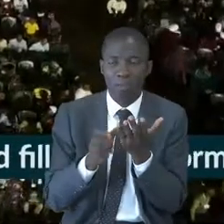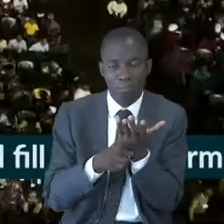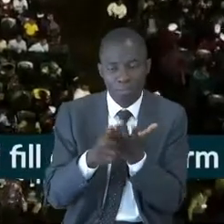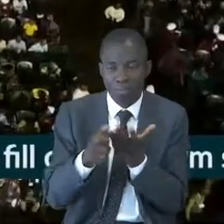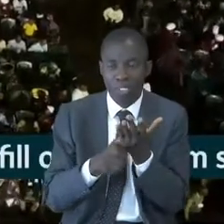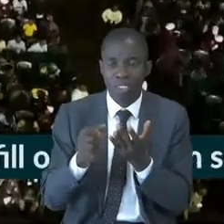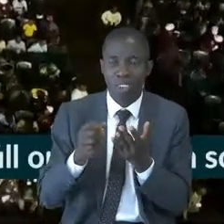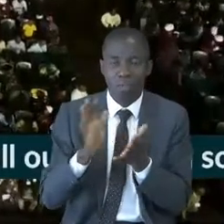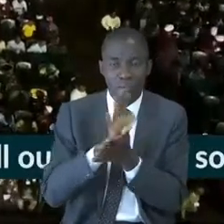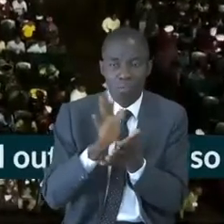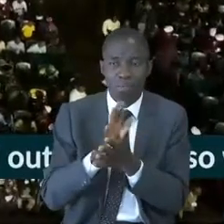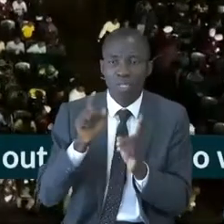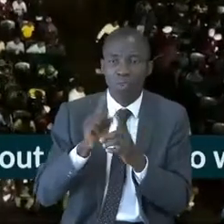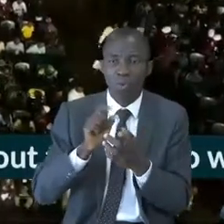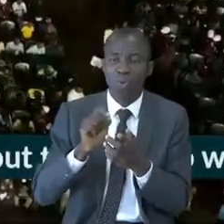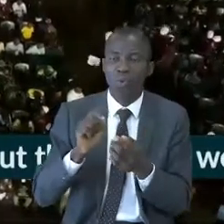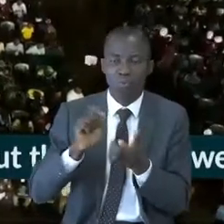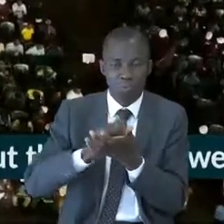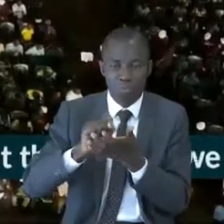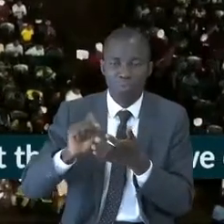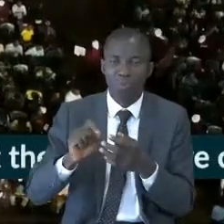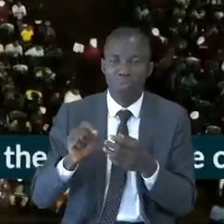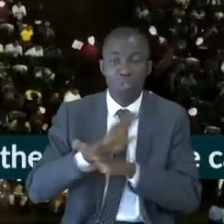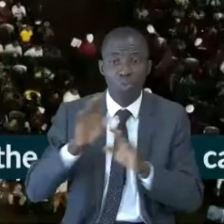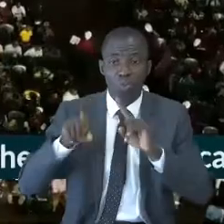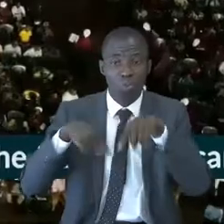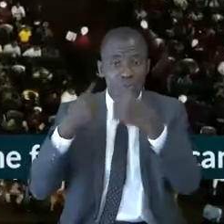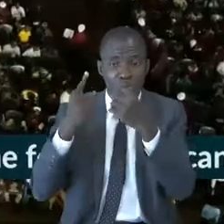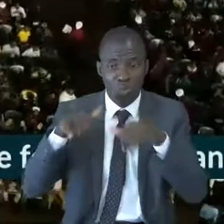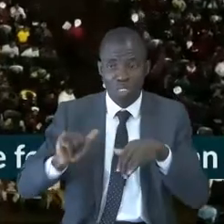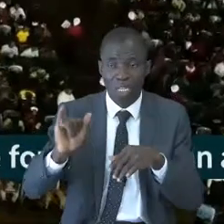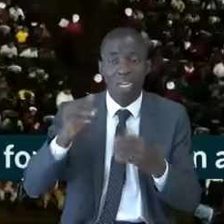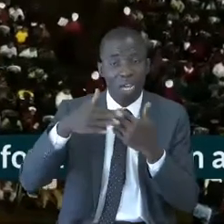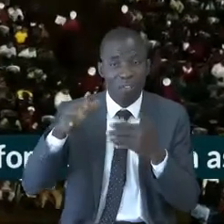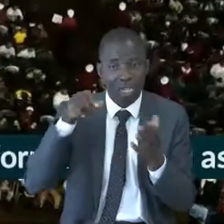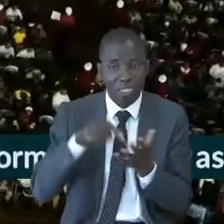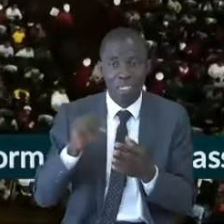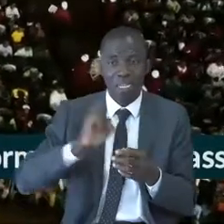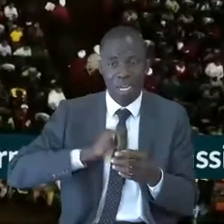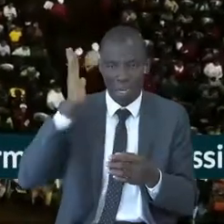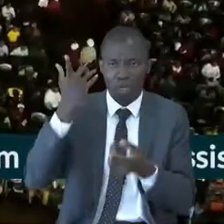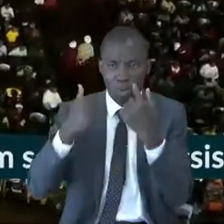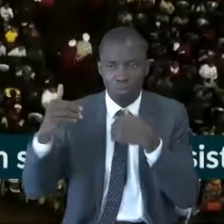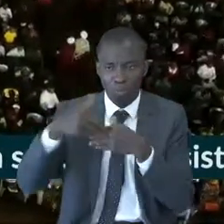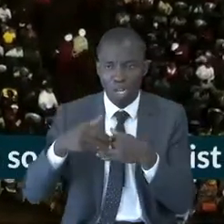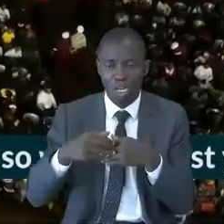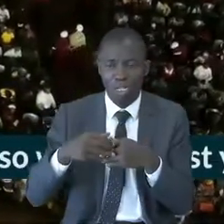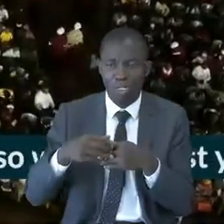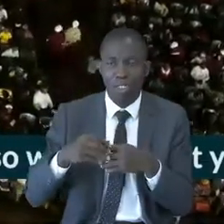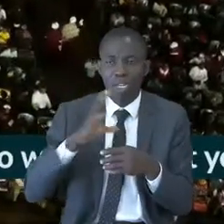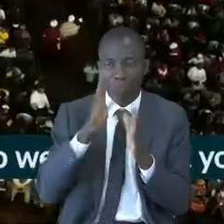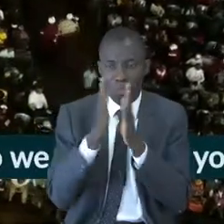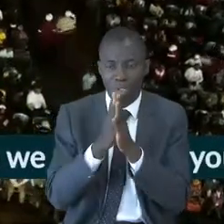want to identify with you. But don't go yet. After this, I'll come back and then pray,